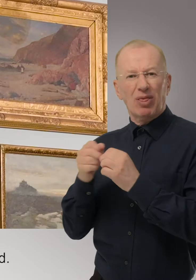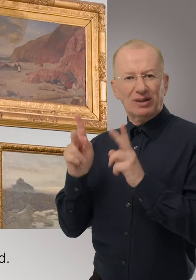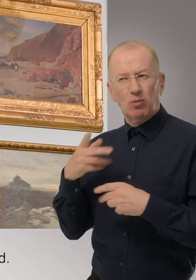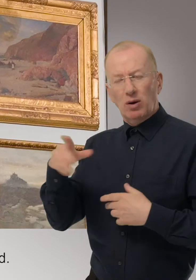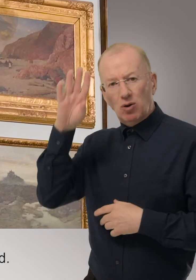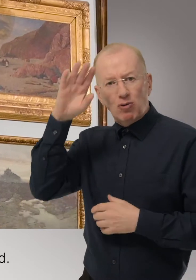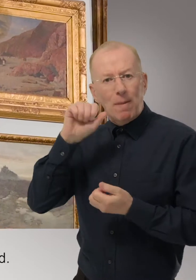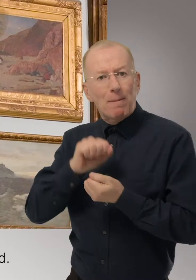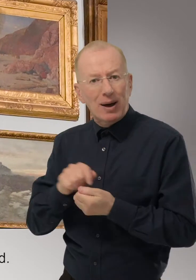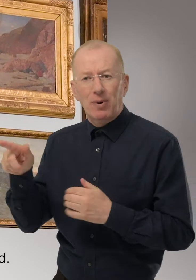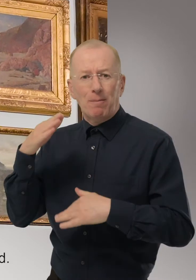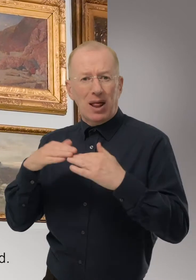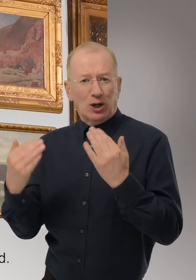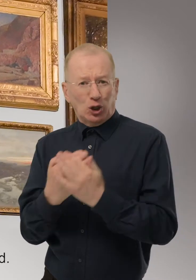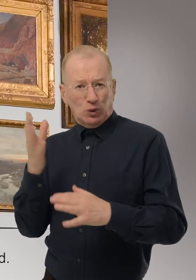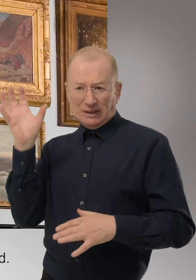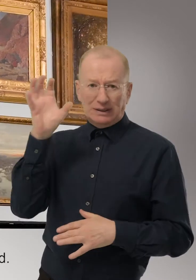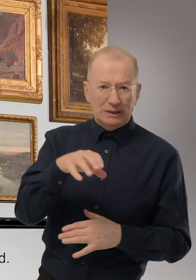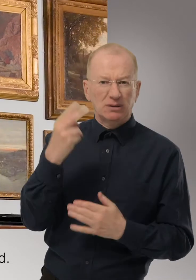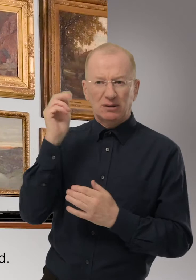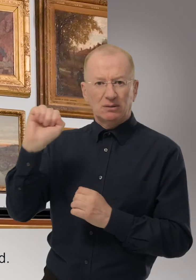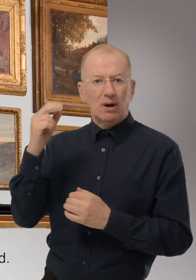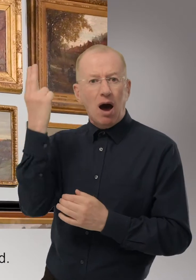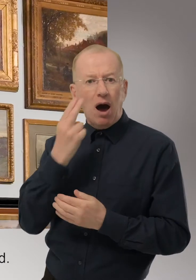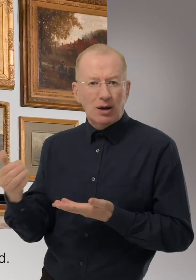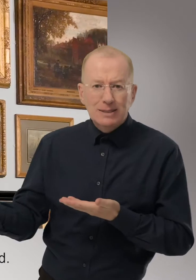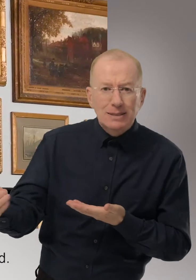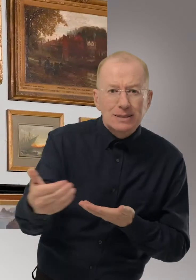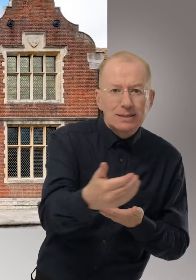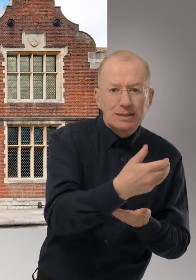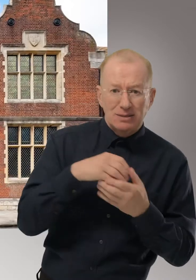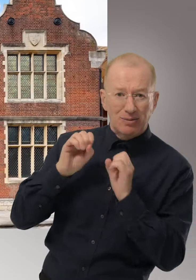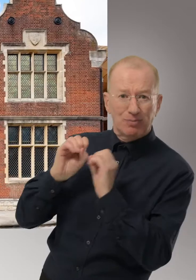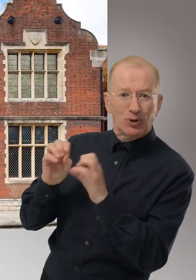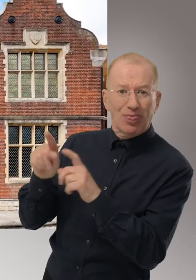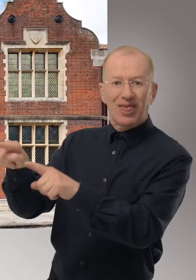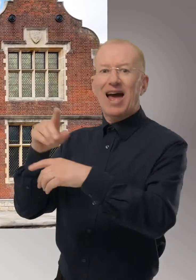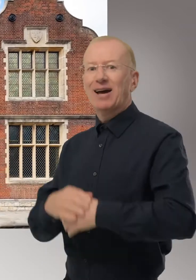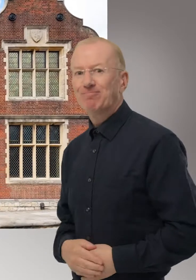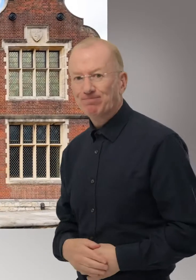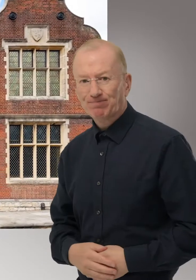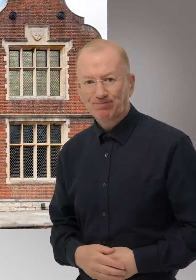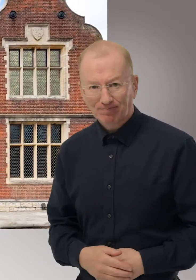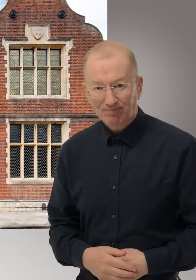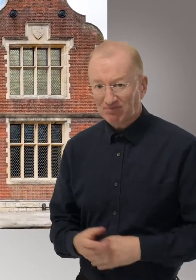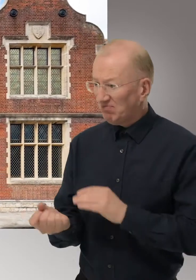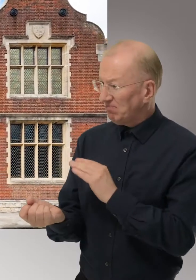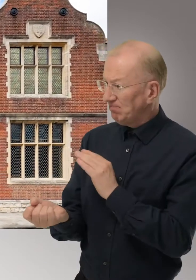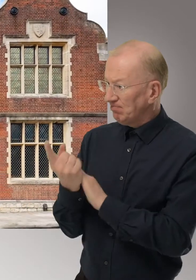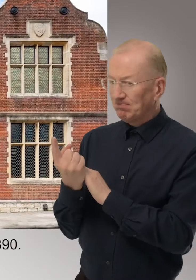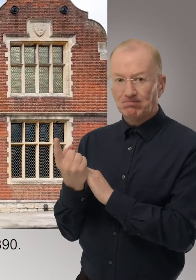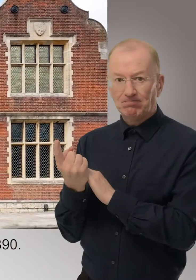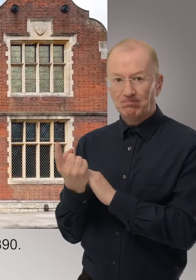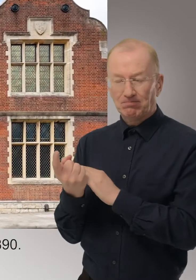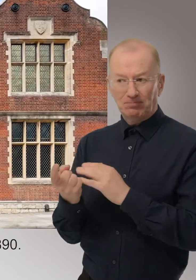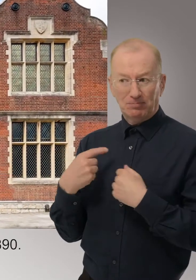brother George by providing a new building to share the art treasures he'd collected. The most exciting event that I hovered around was